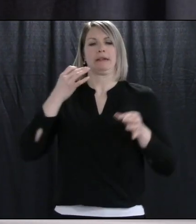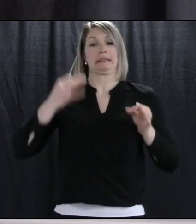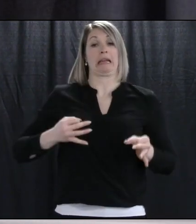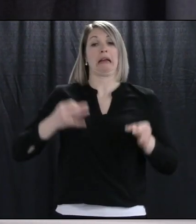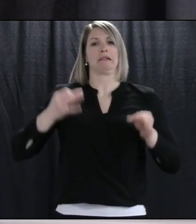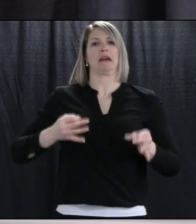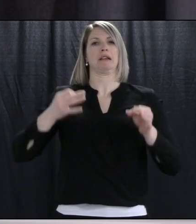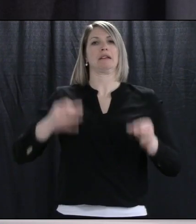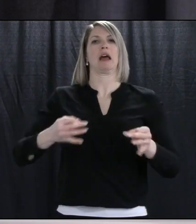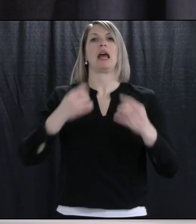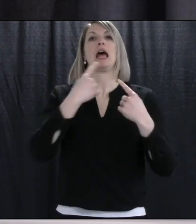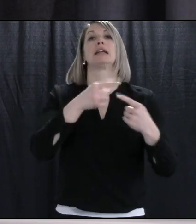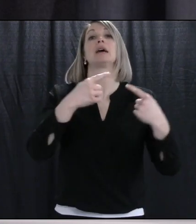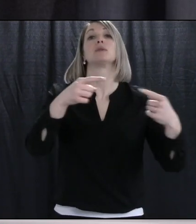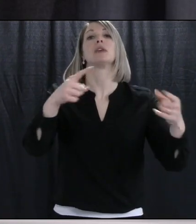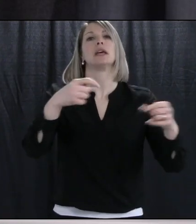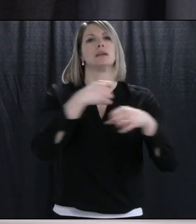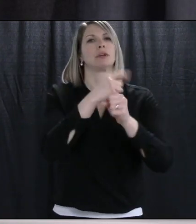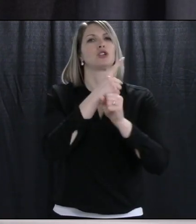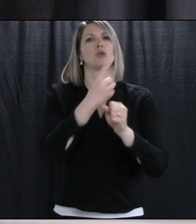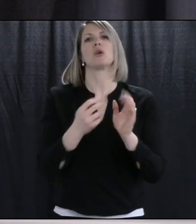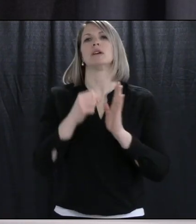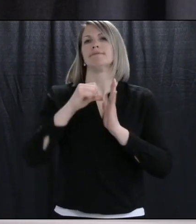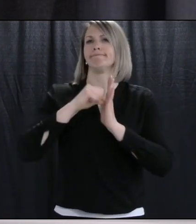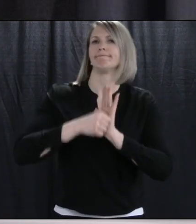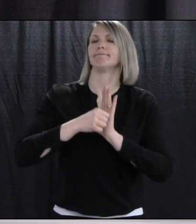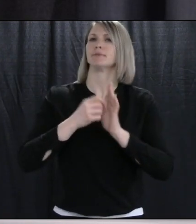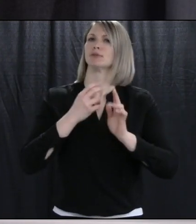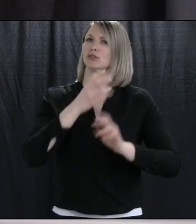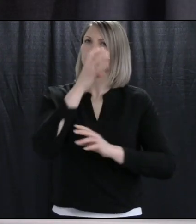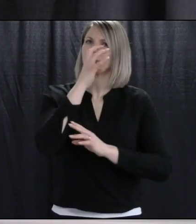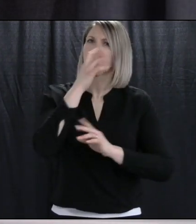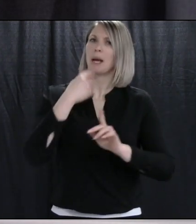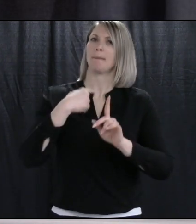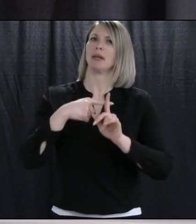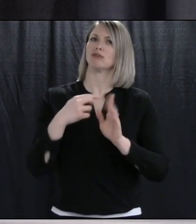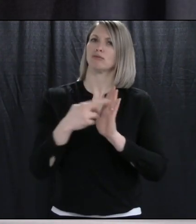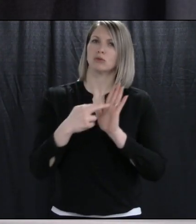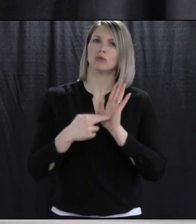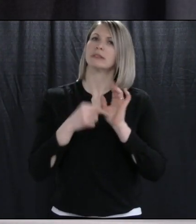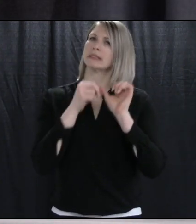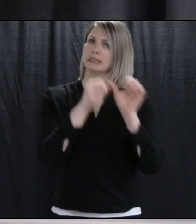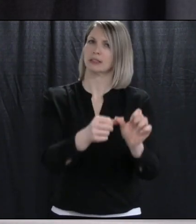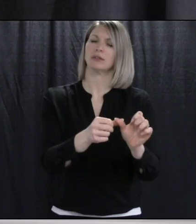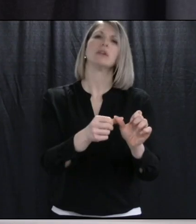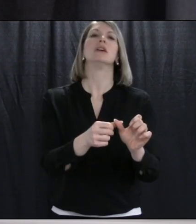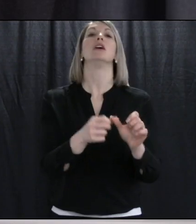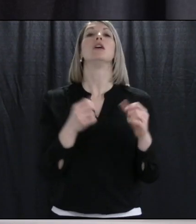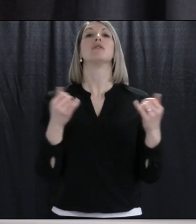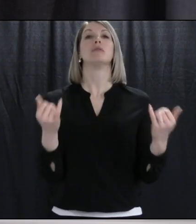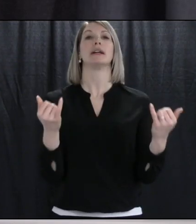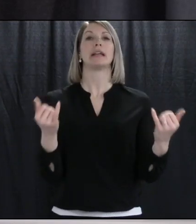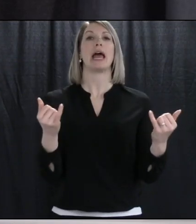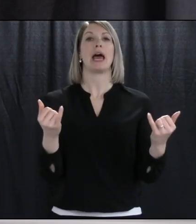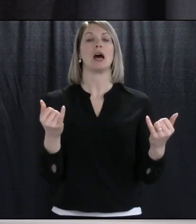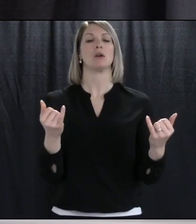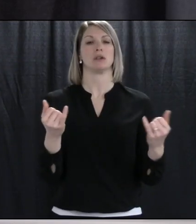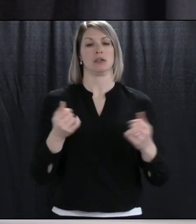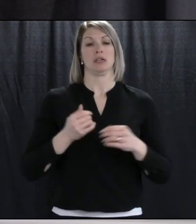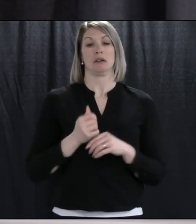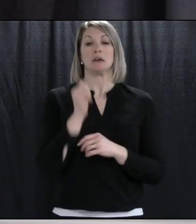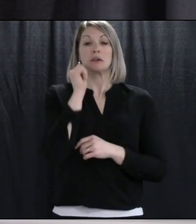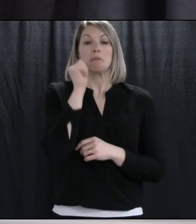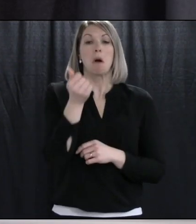opportunity to do that. I'm going to highlight several things that we are doing and will be doing over the course of the next literally few